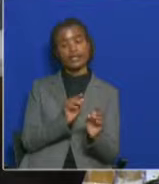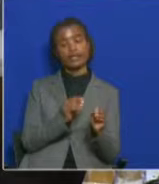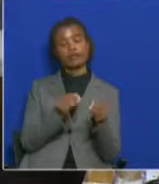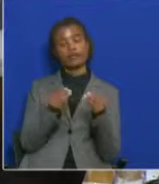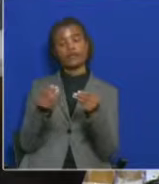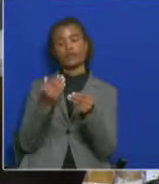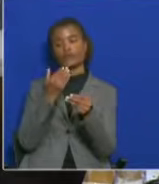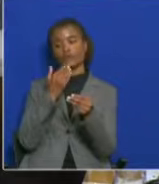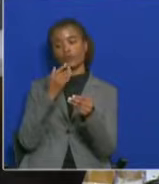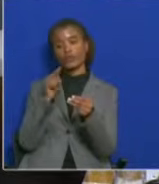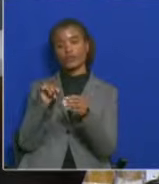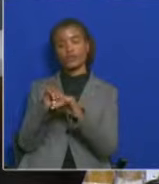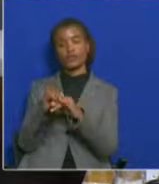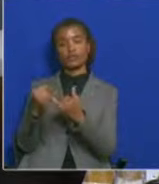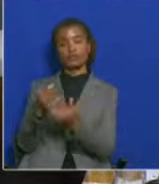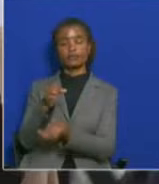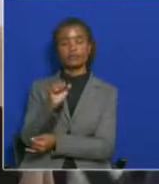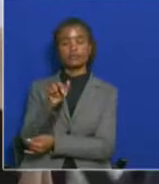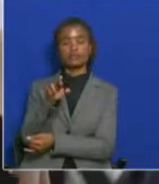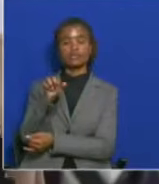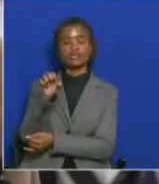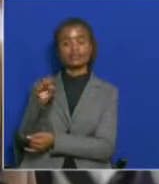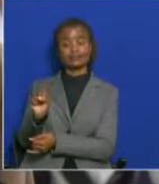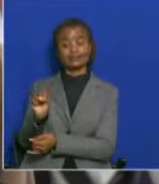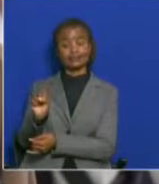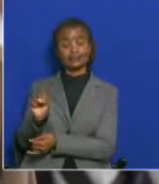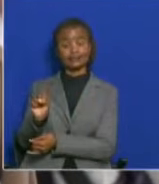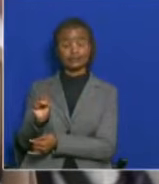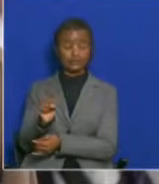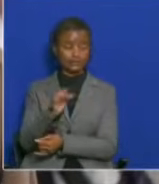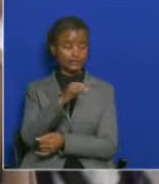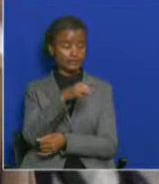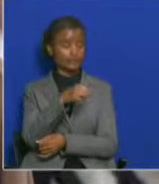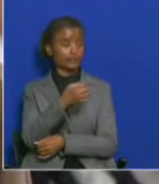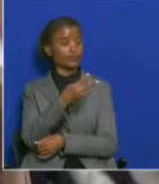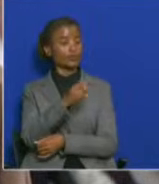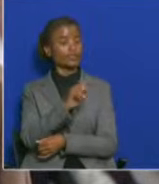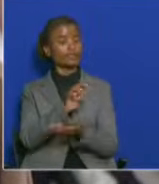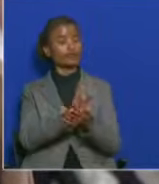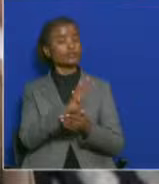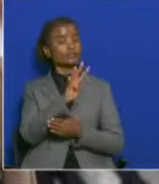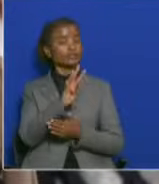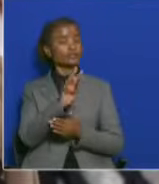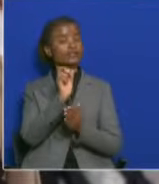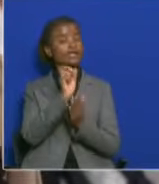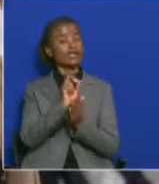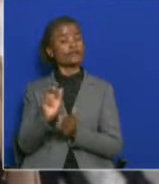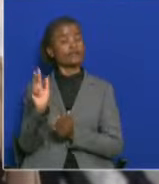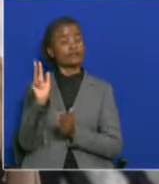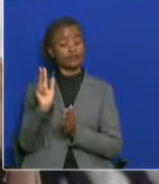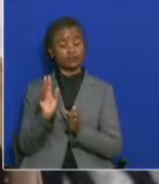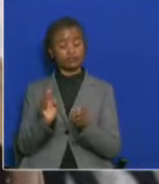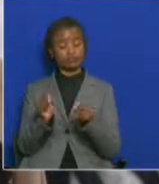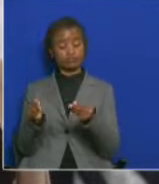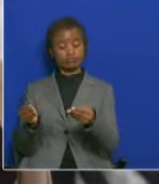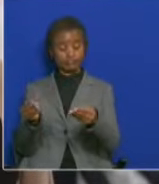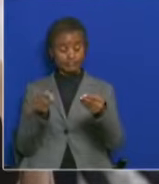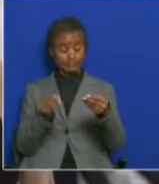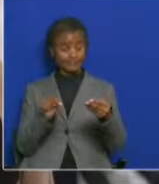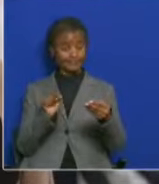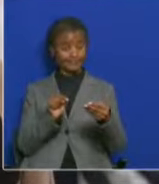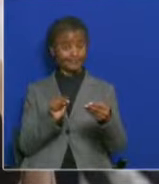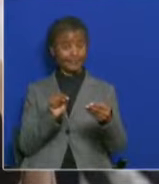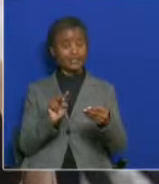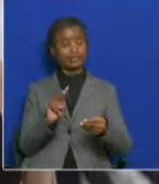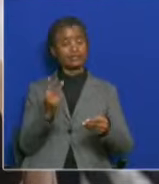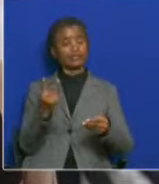It is a 2014 affidavit. The settlement agreement that was concluded between Carney